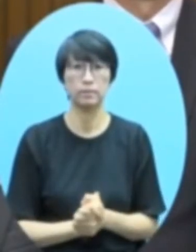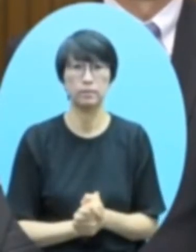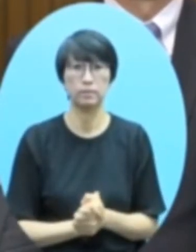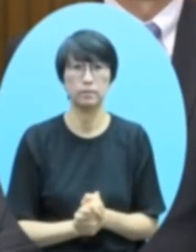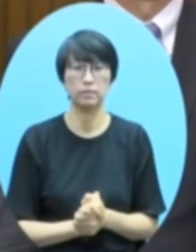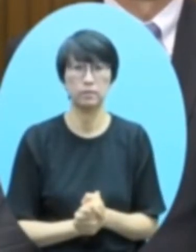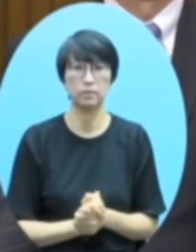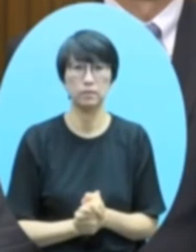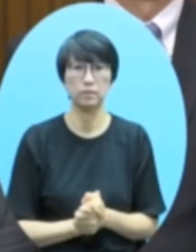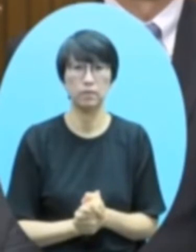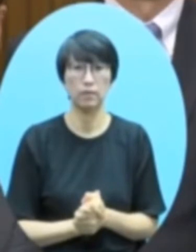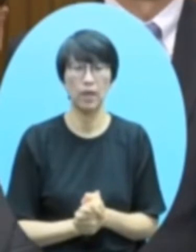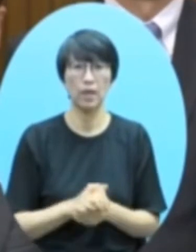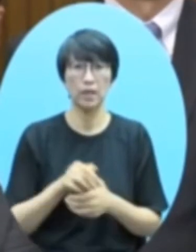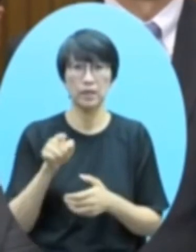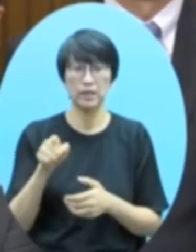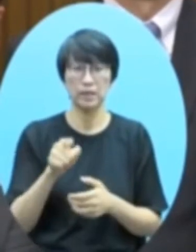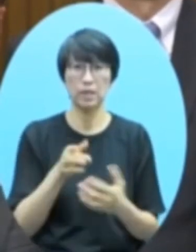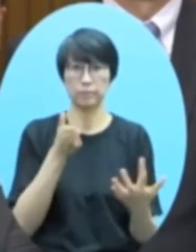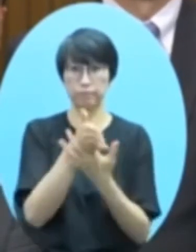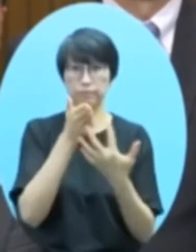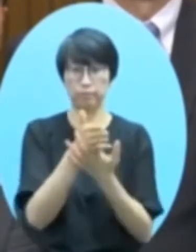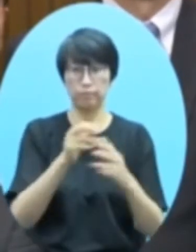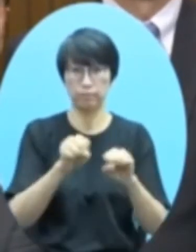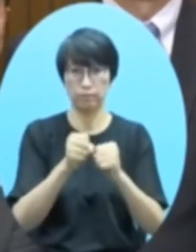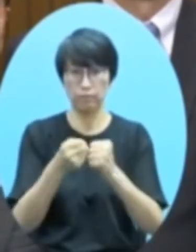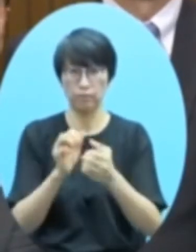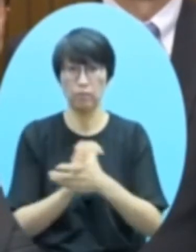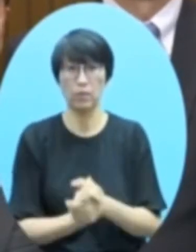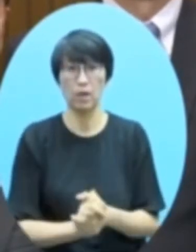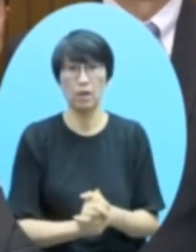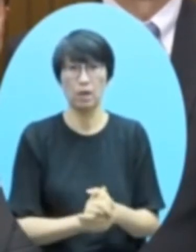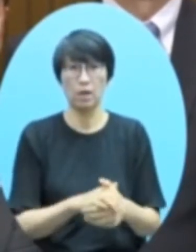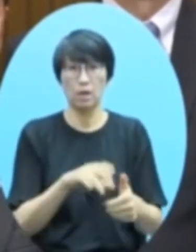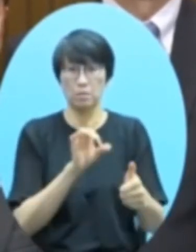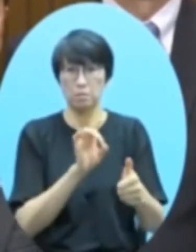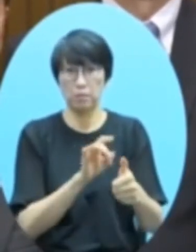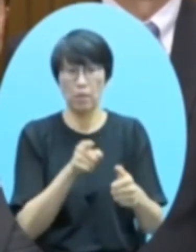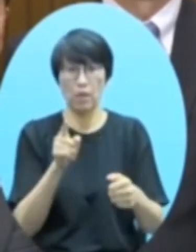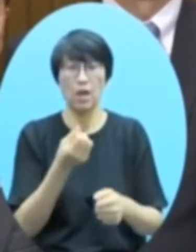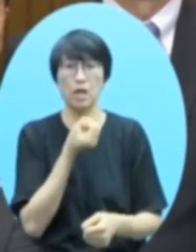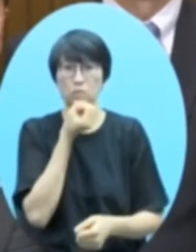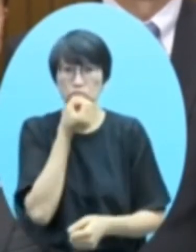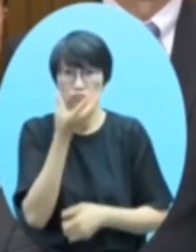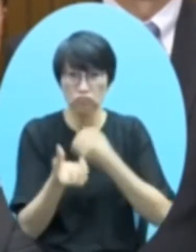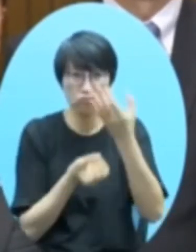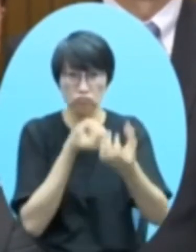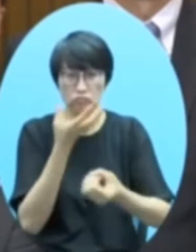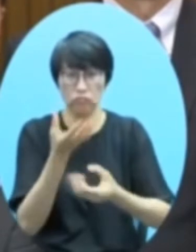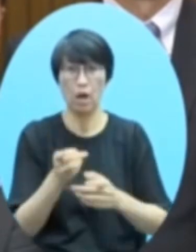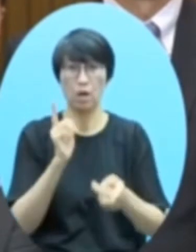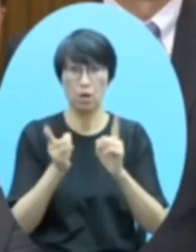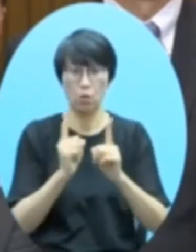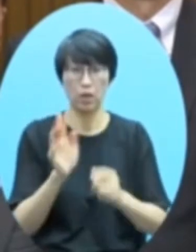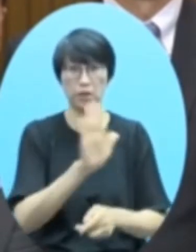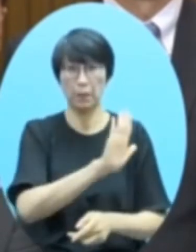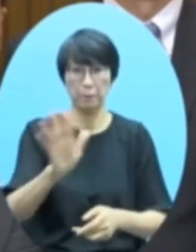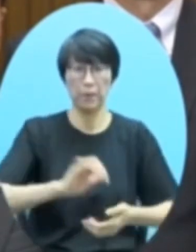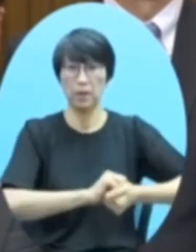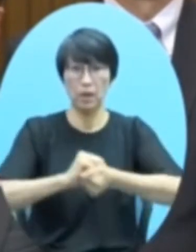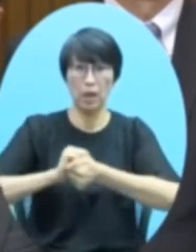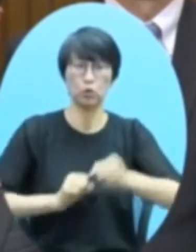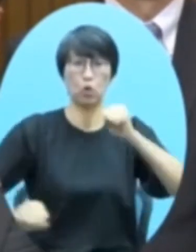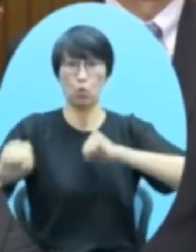Such extensive disruptions in the name of certain demands or uncooperative